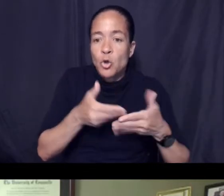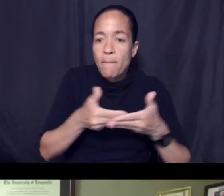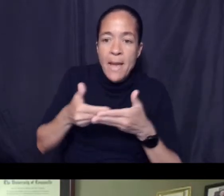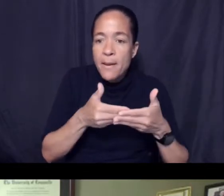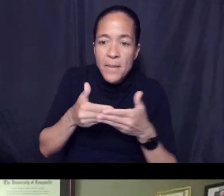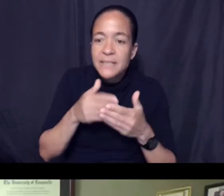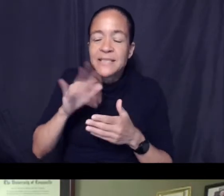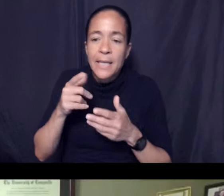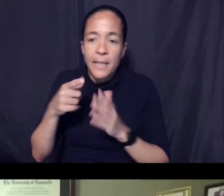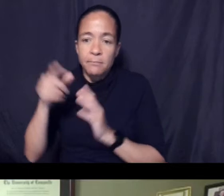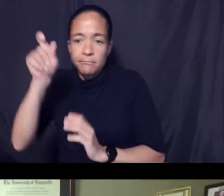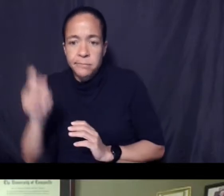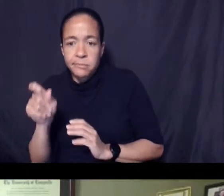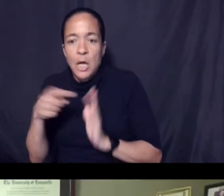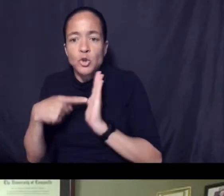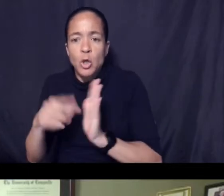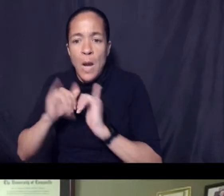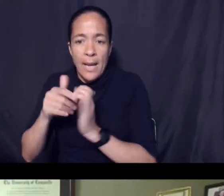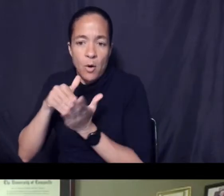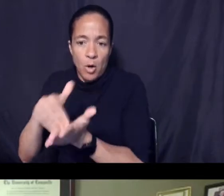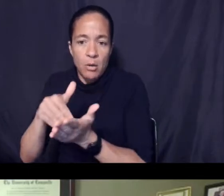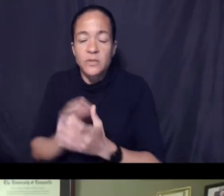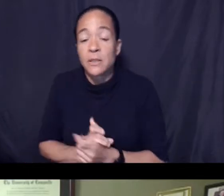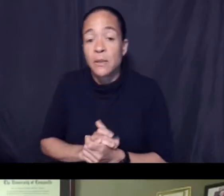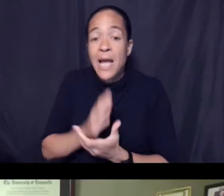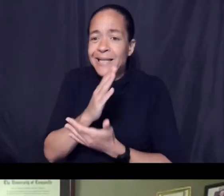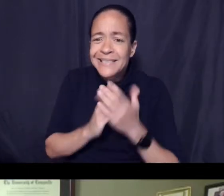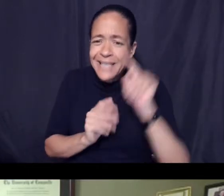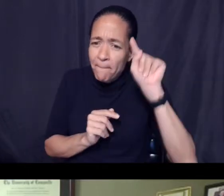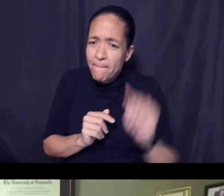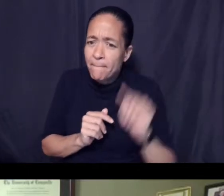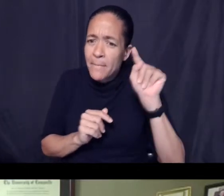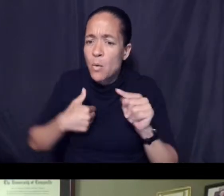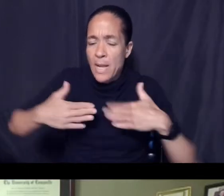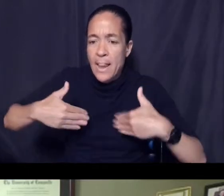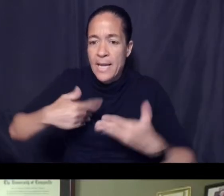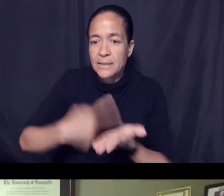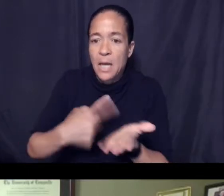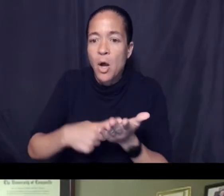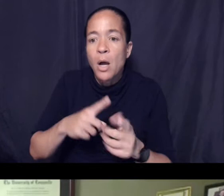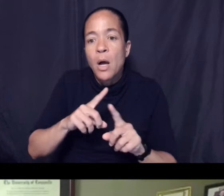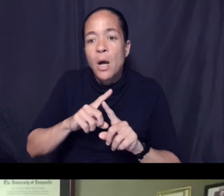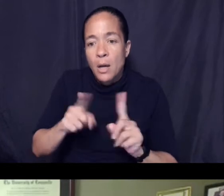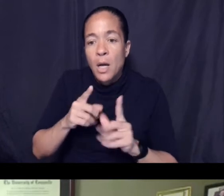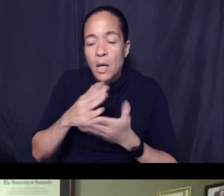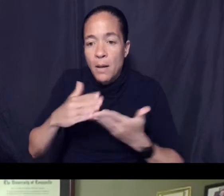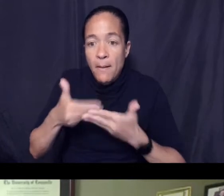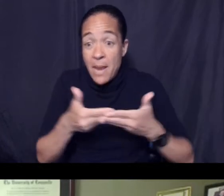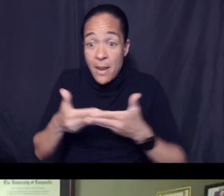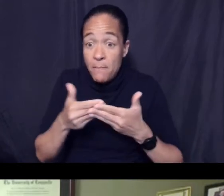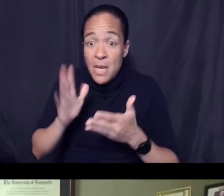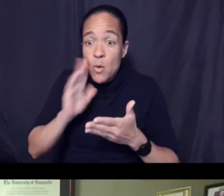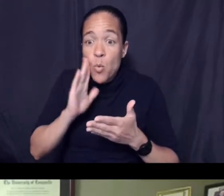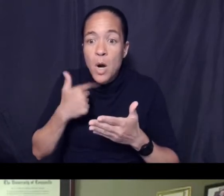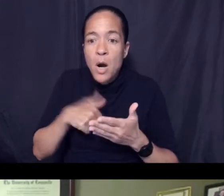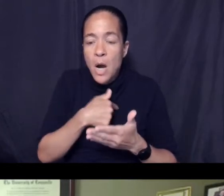frequency. And so there are some things on here we didn't necessarily talk about, but these babies routinely will get what's referred to as